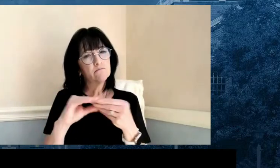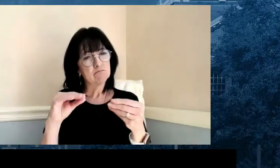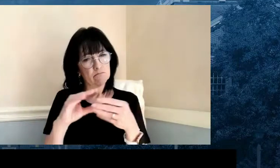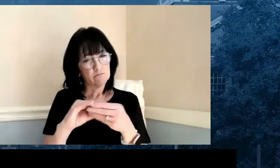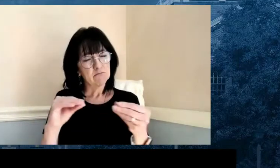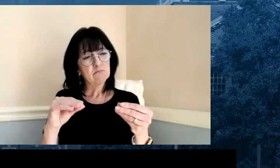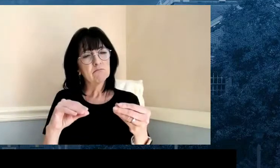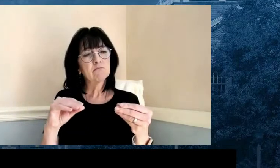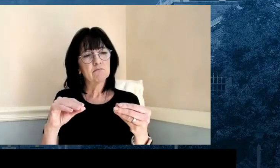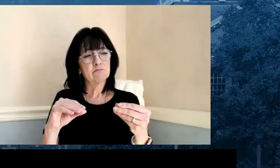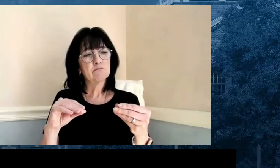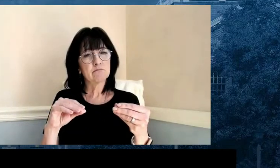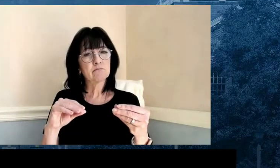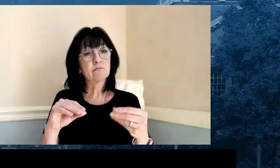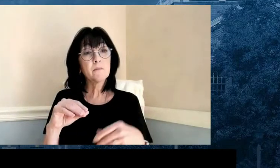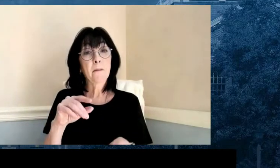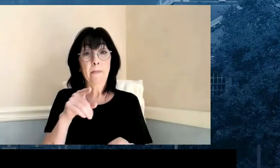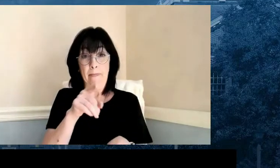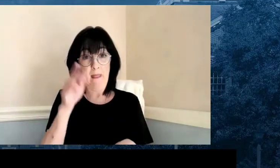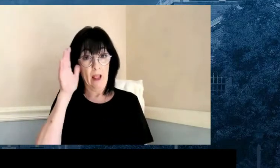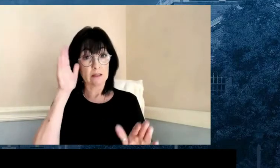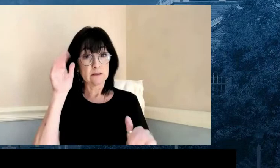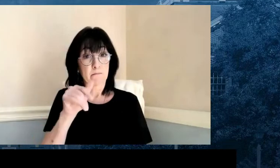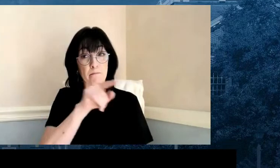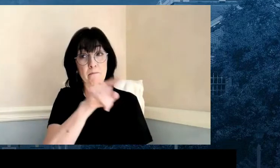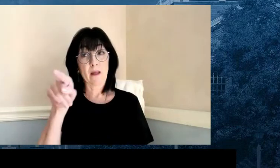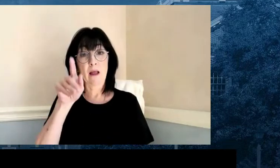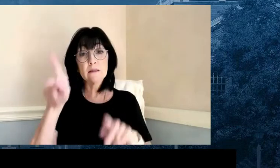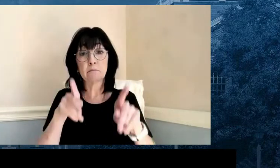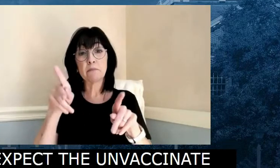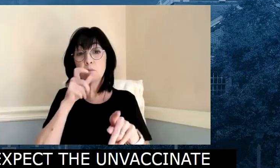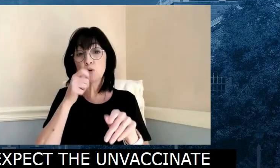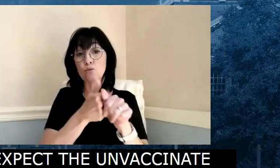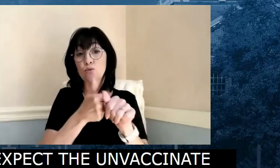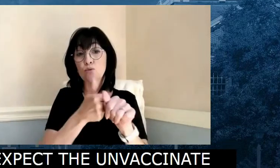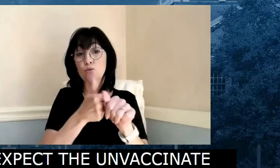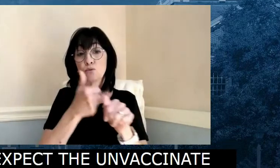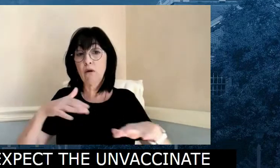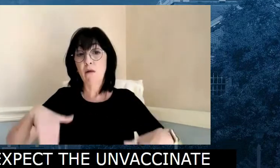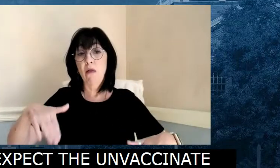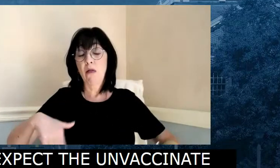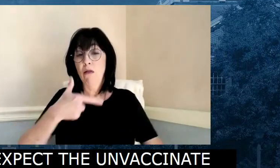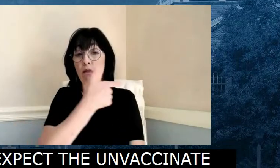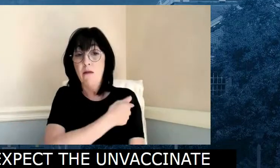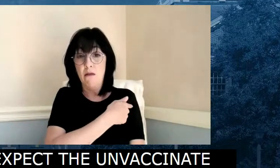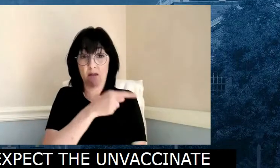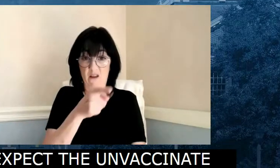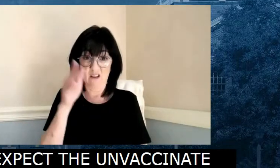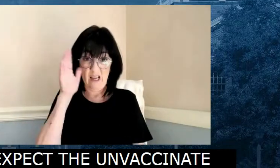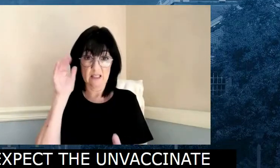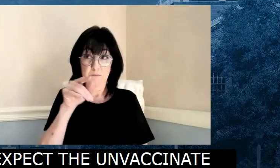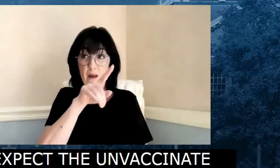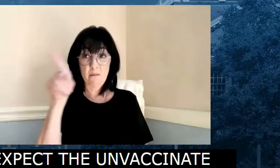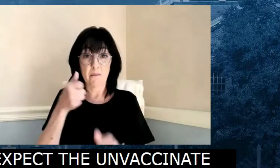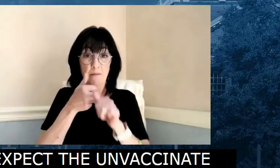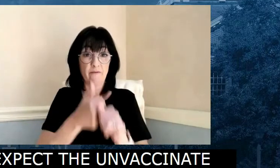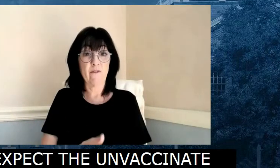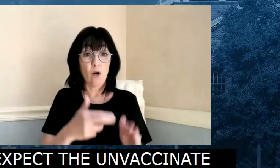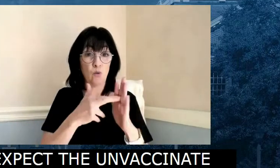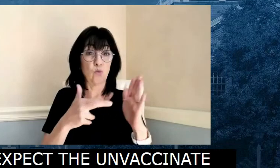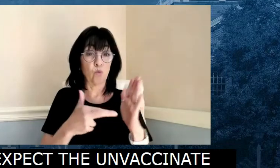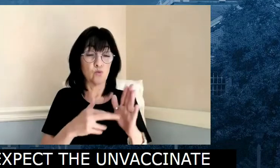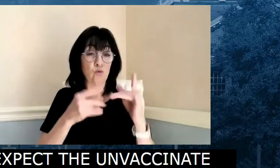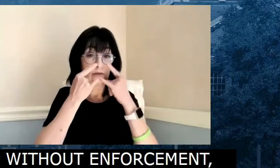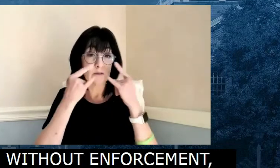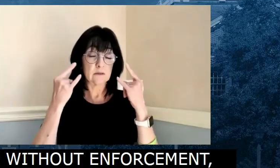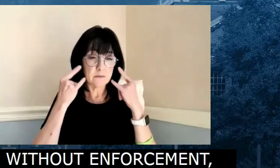to follow the updated regulations without enforcement? Do you have any message for them beyond just to get vaccinated and follow the rules? We also